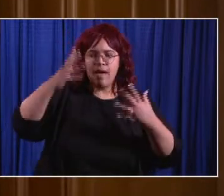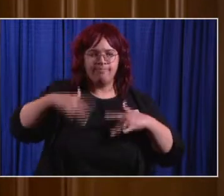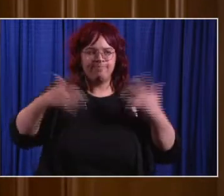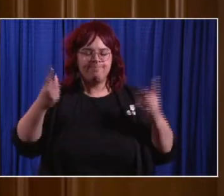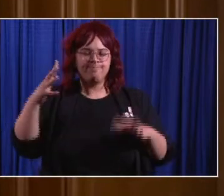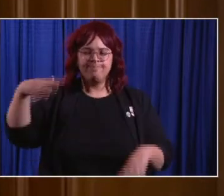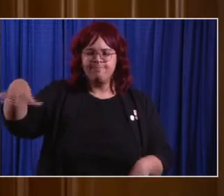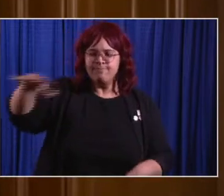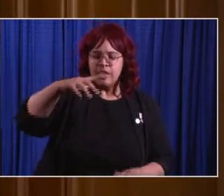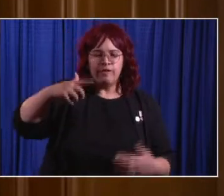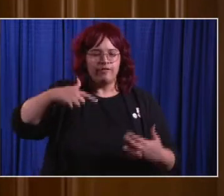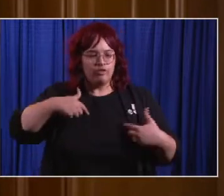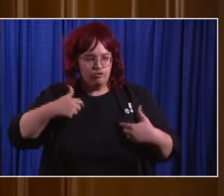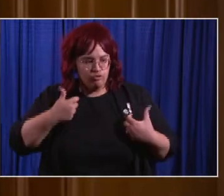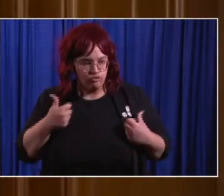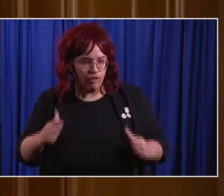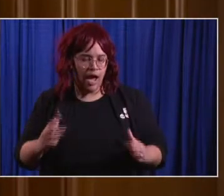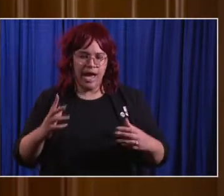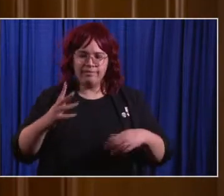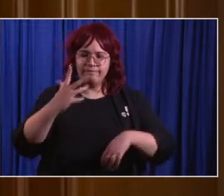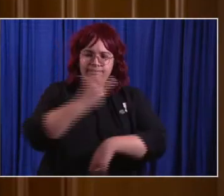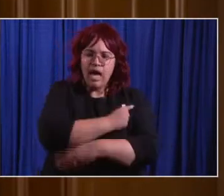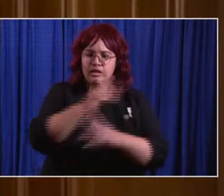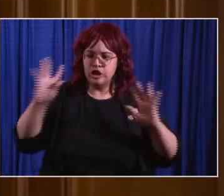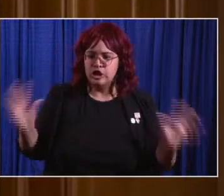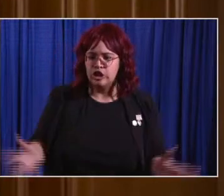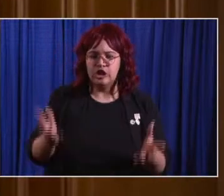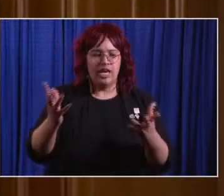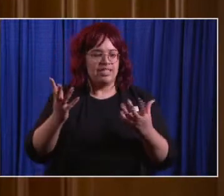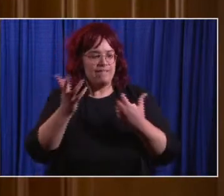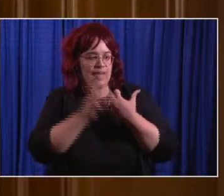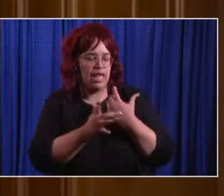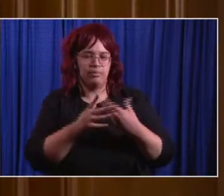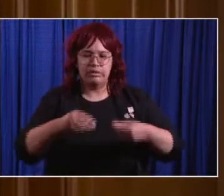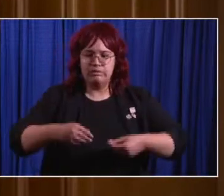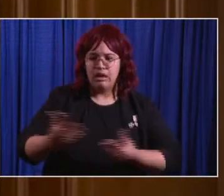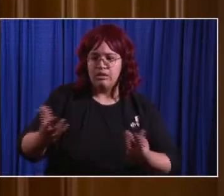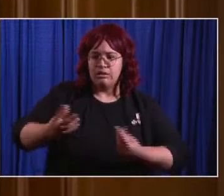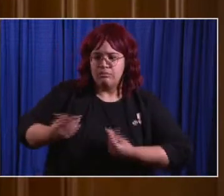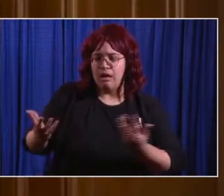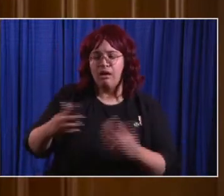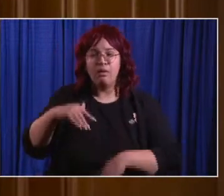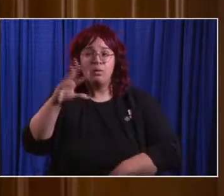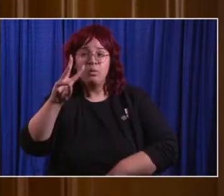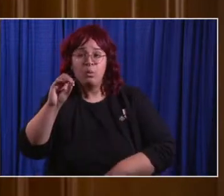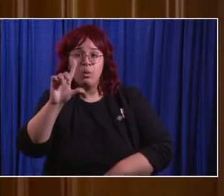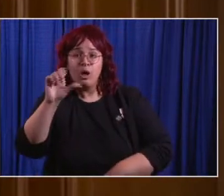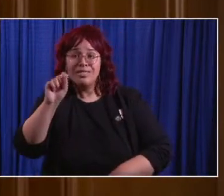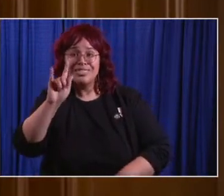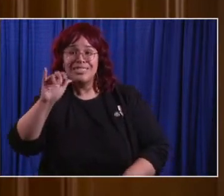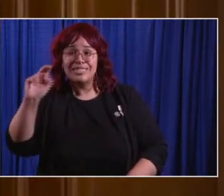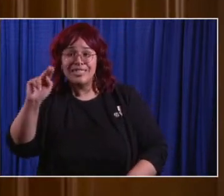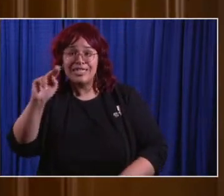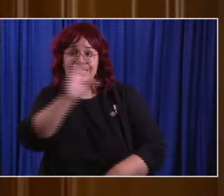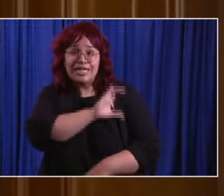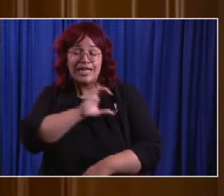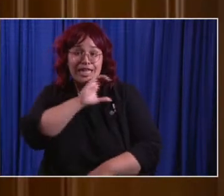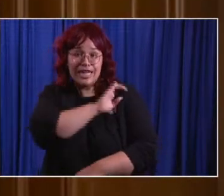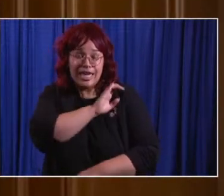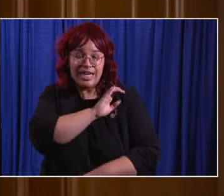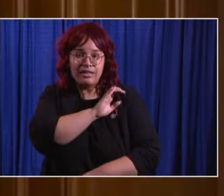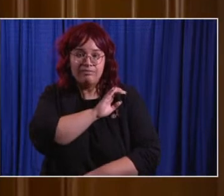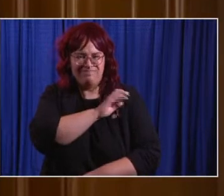we're doing everything we can to get people vaccinated. We've the Wolstein Clinic, that's a surprising number. They're able to